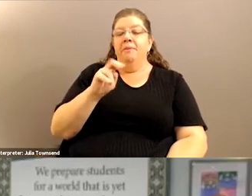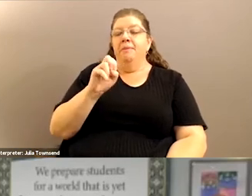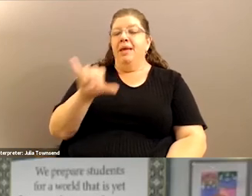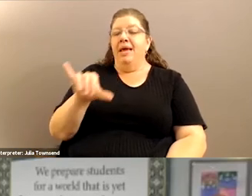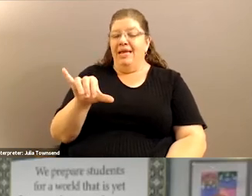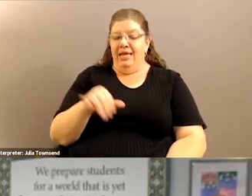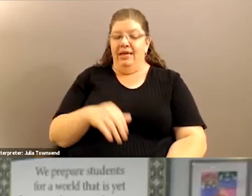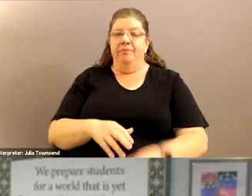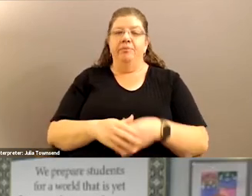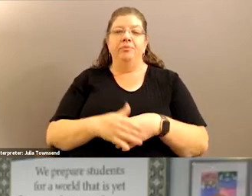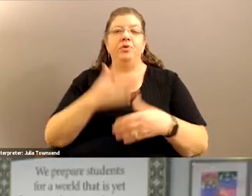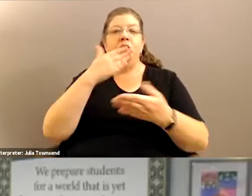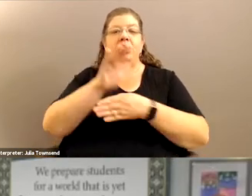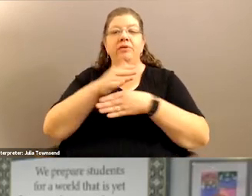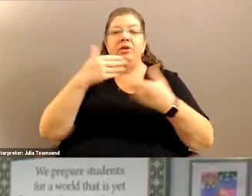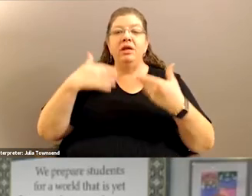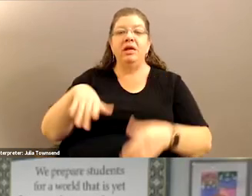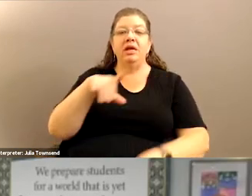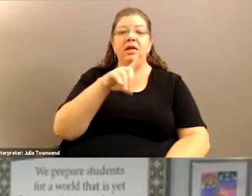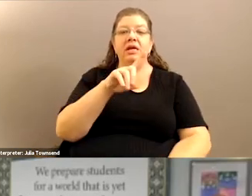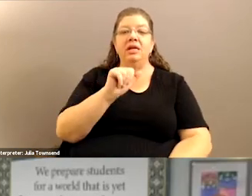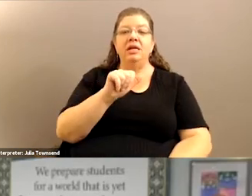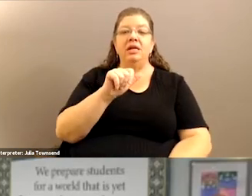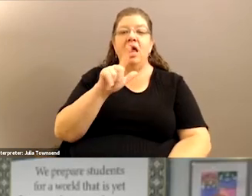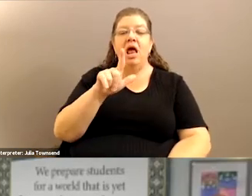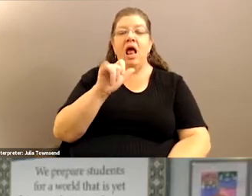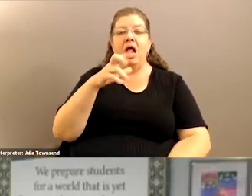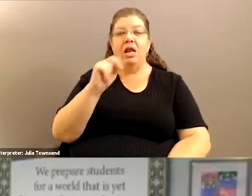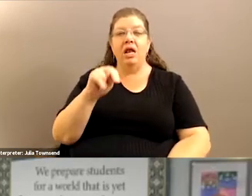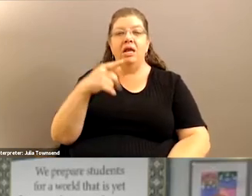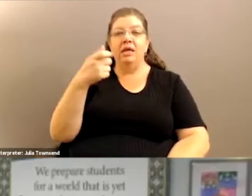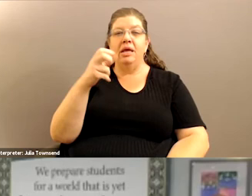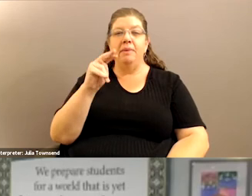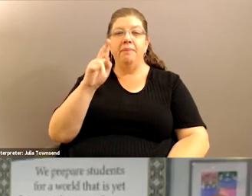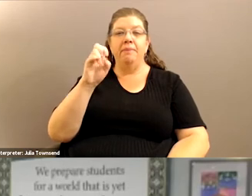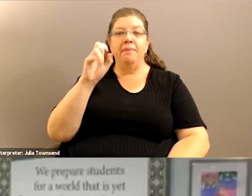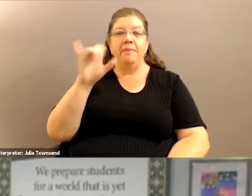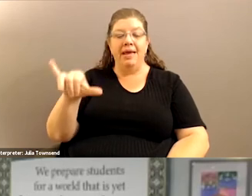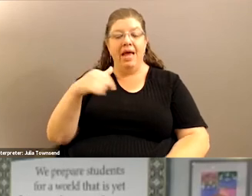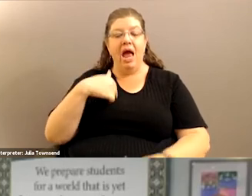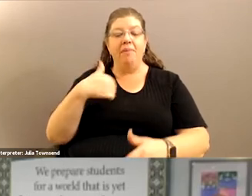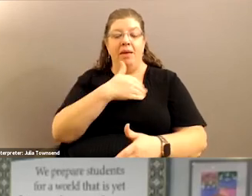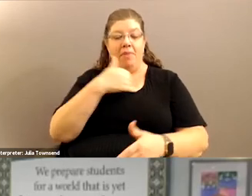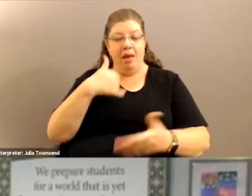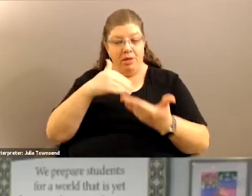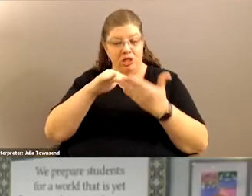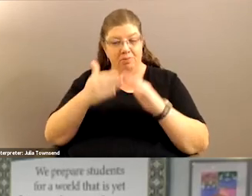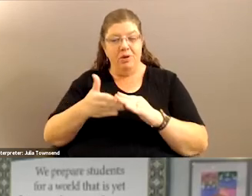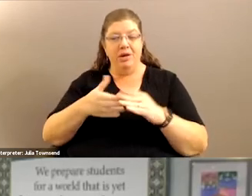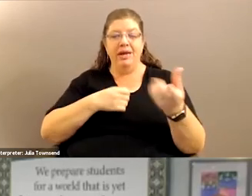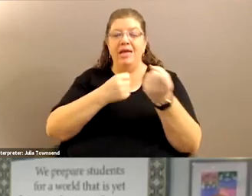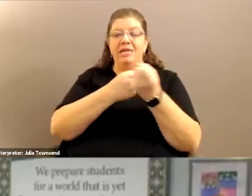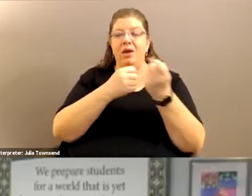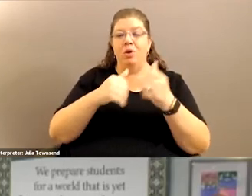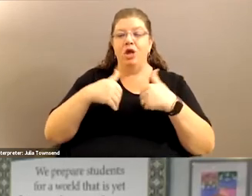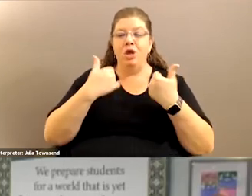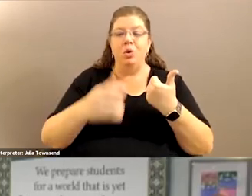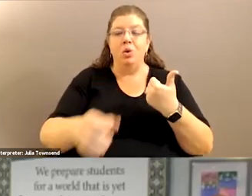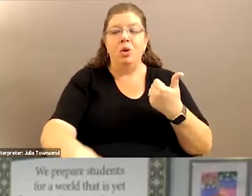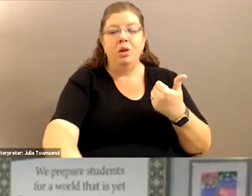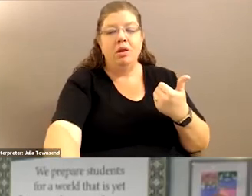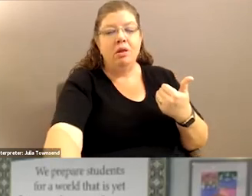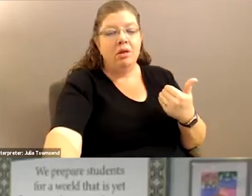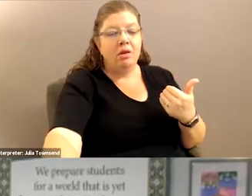good evening my name is dallin penny and i'm a member of this community and i stand with the youth coalition if having armed